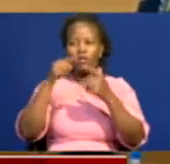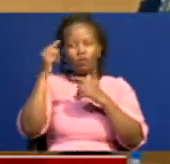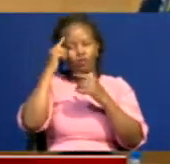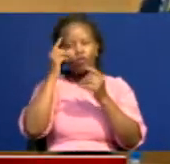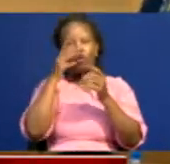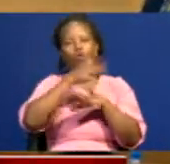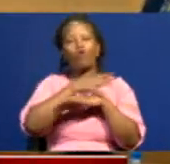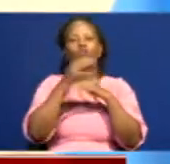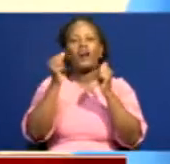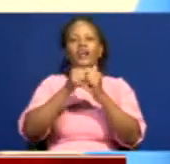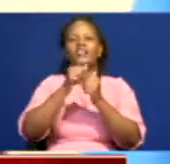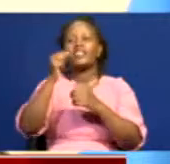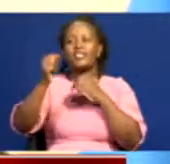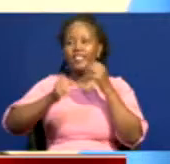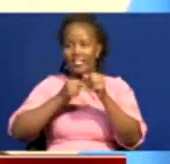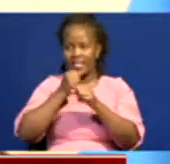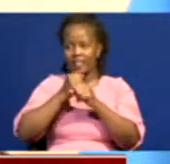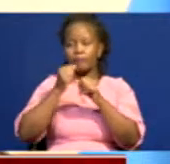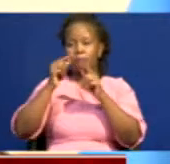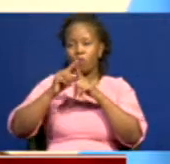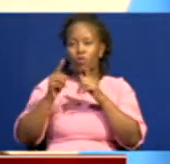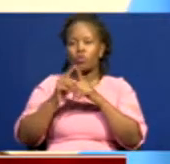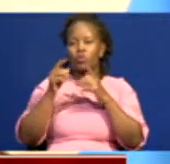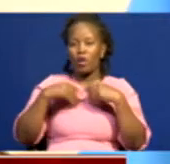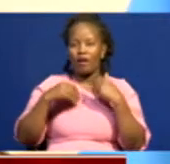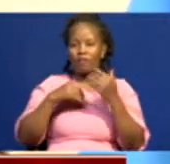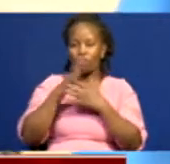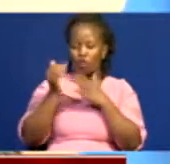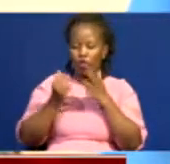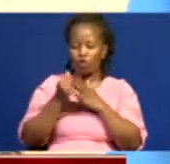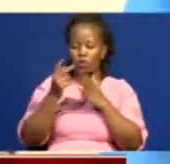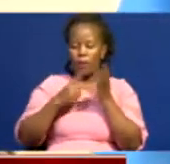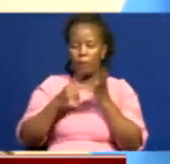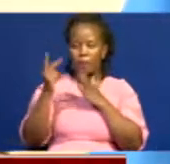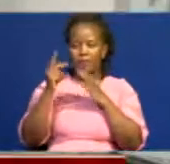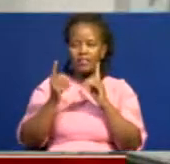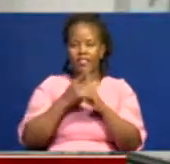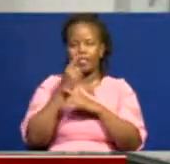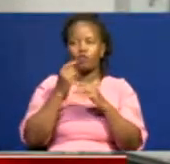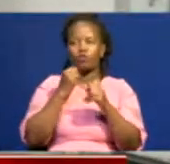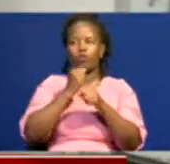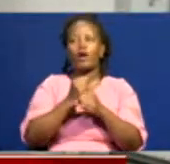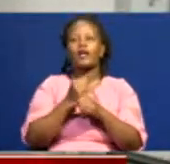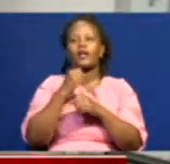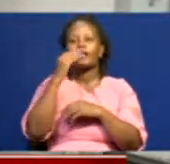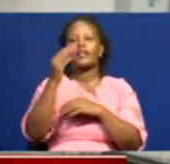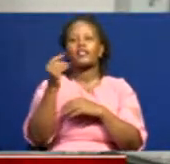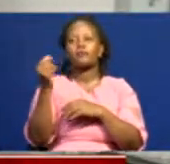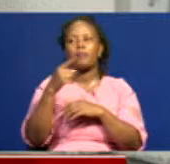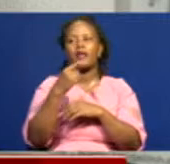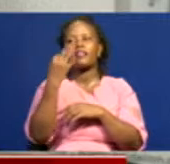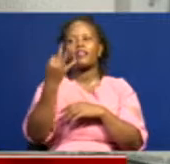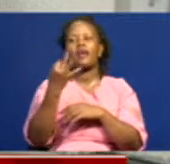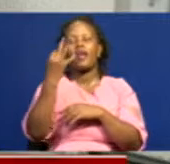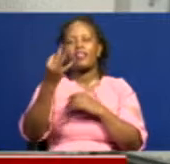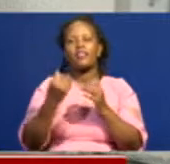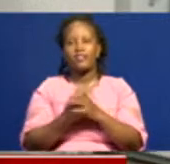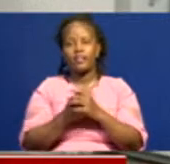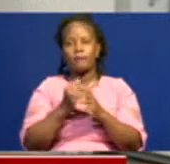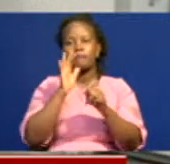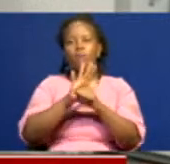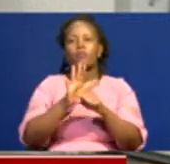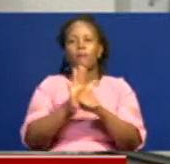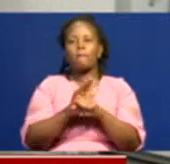decade, with actualization of the reduced tariffs set for March next year. Most of the East African partner states, that is